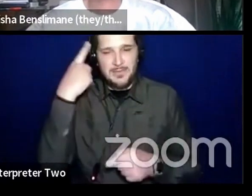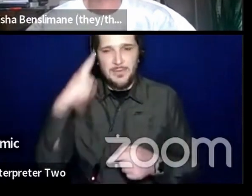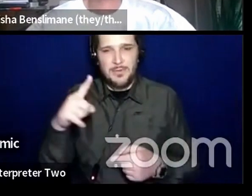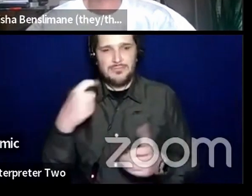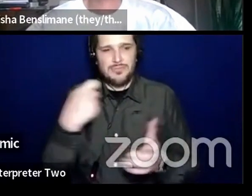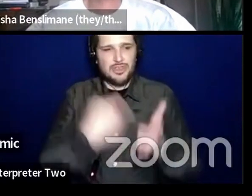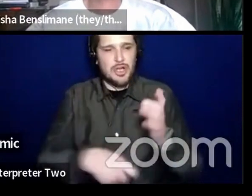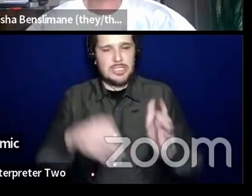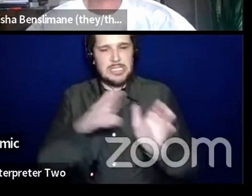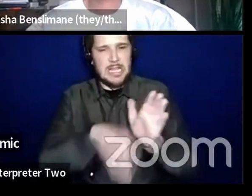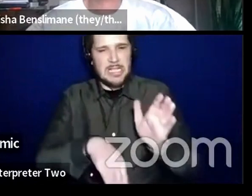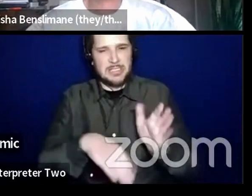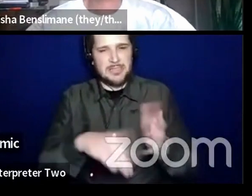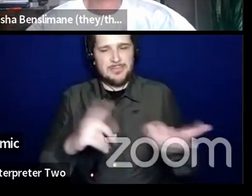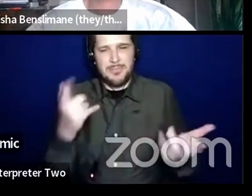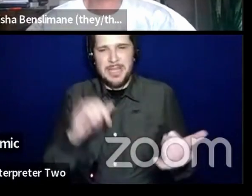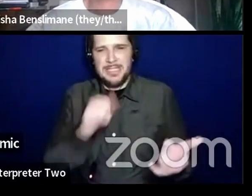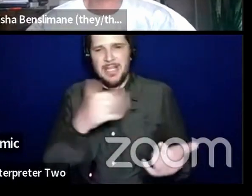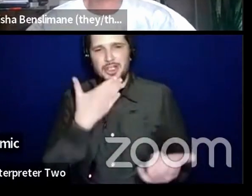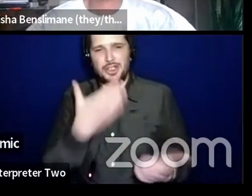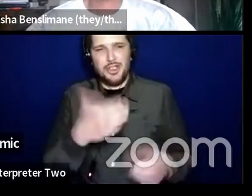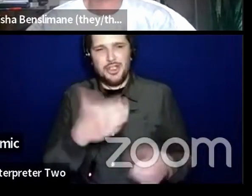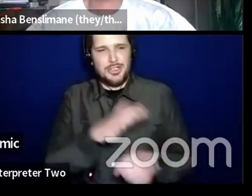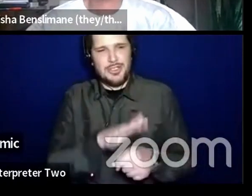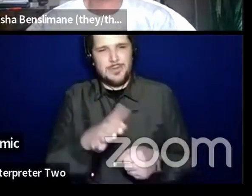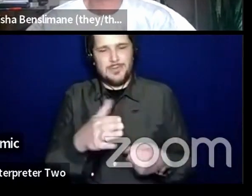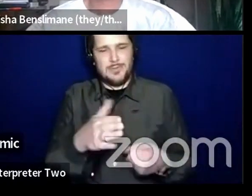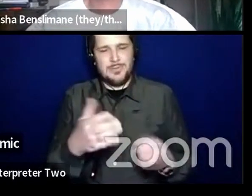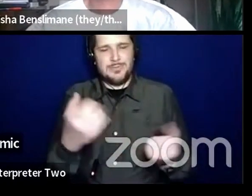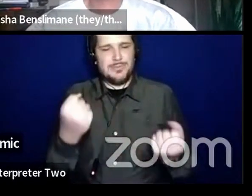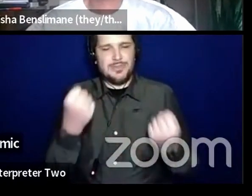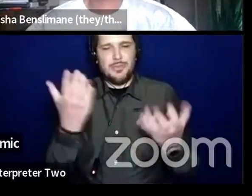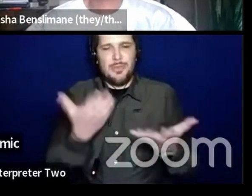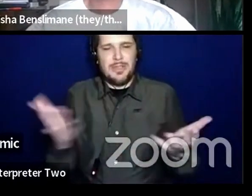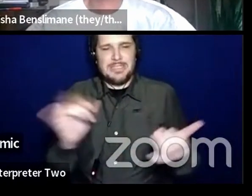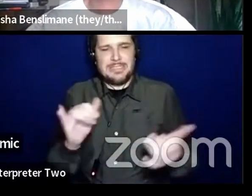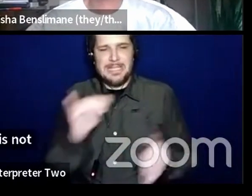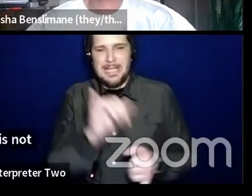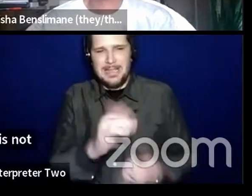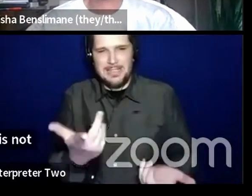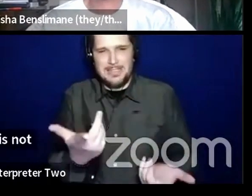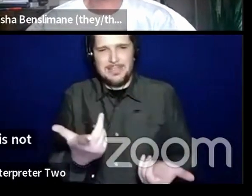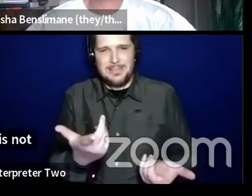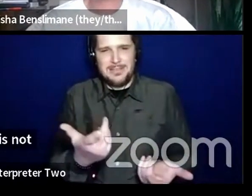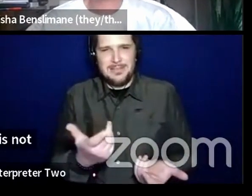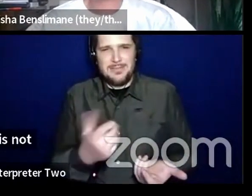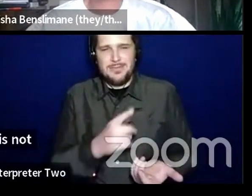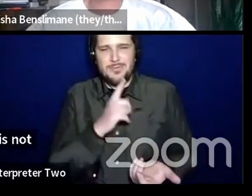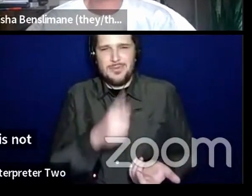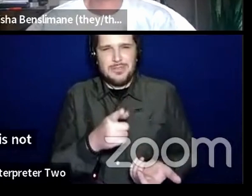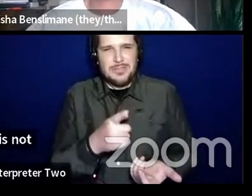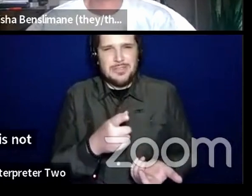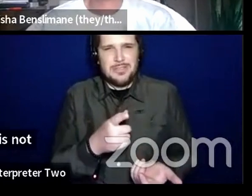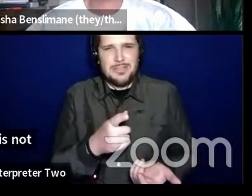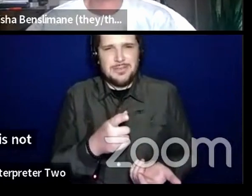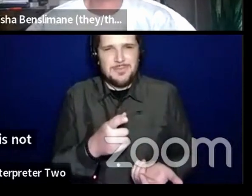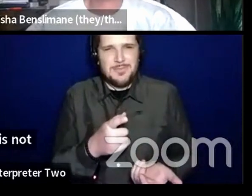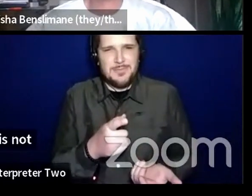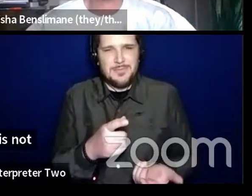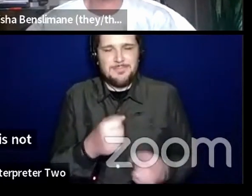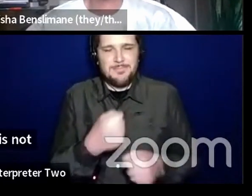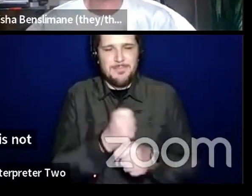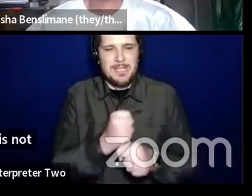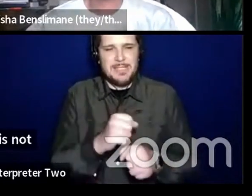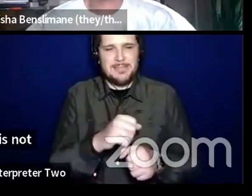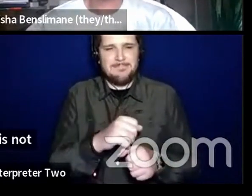and we know like all of that, there's so many things like that. And so I just think really creating a space where we